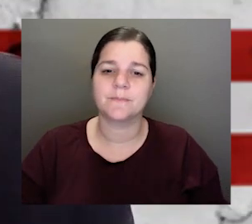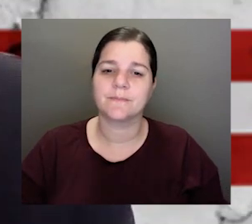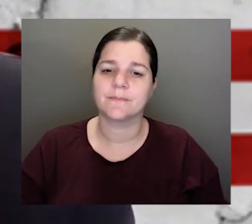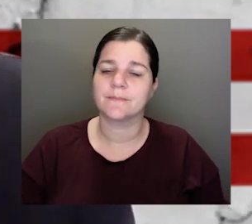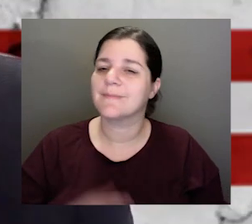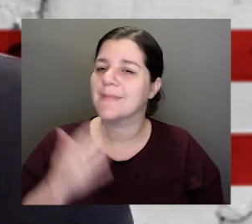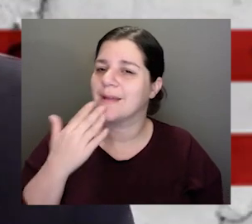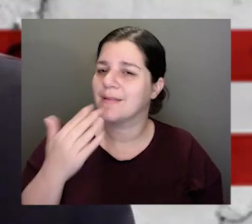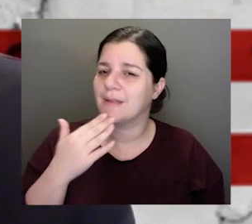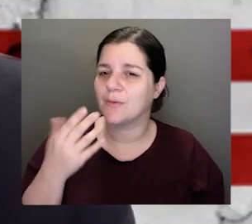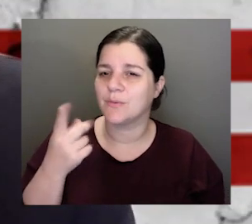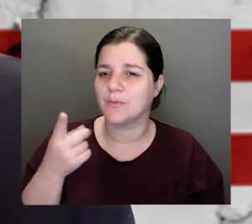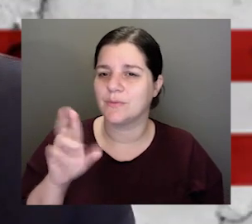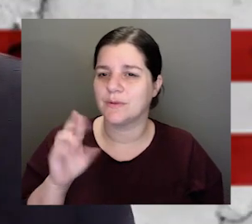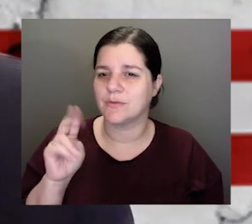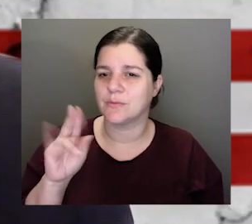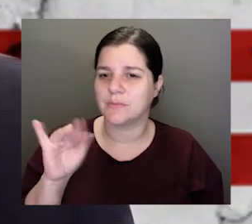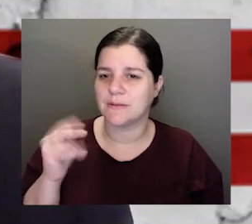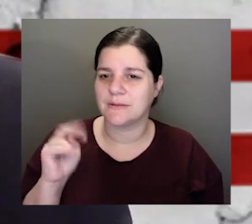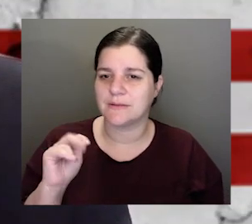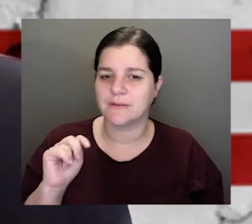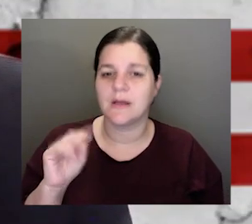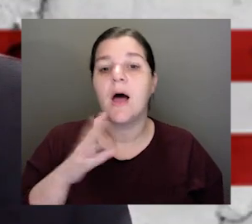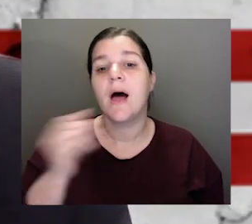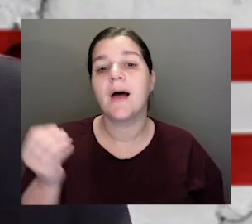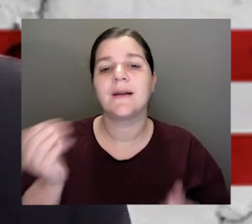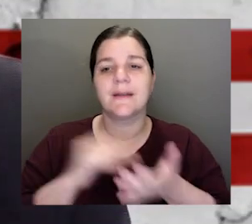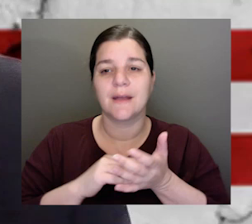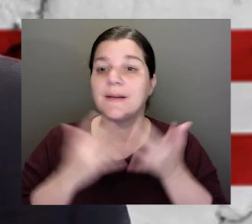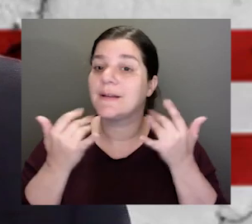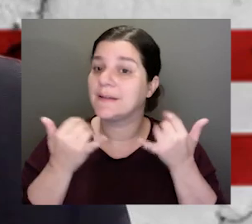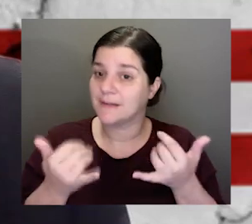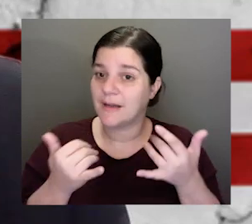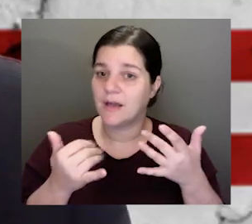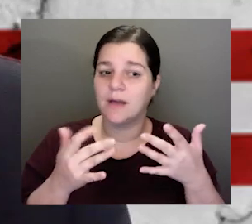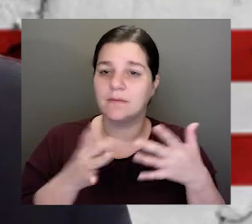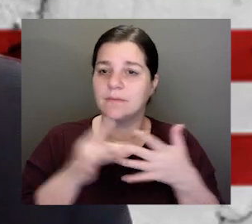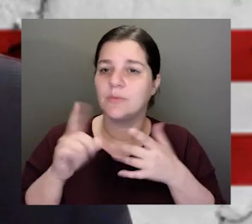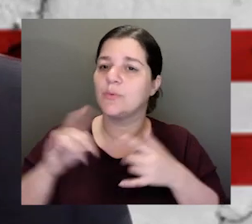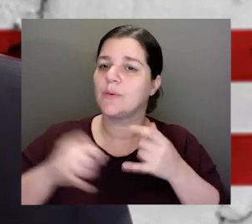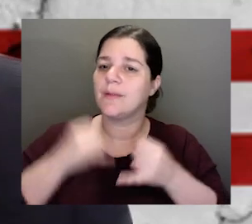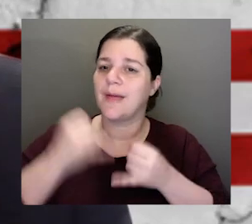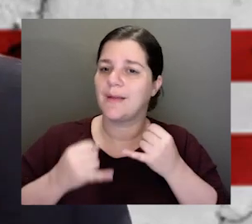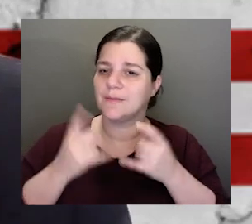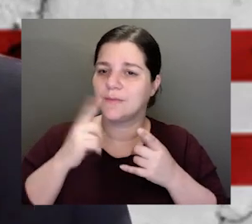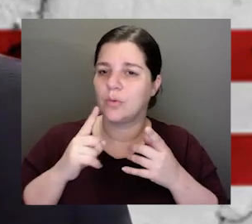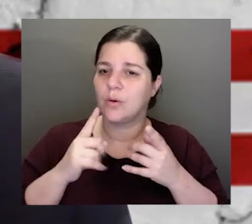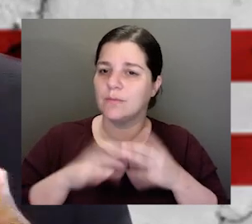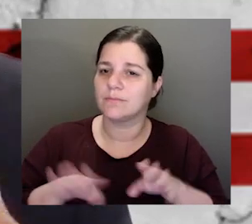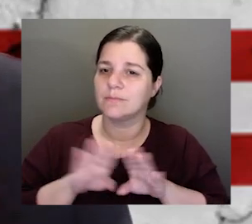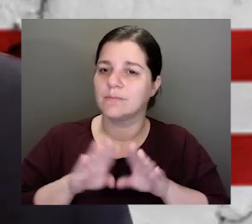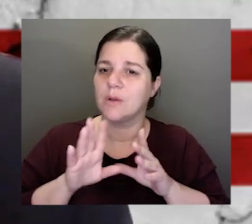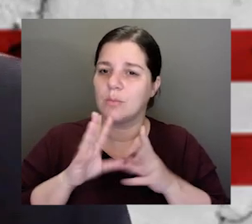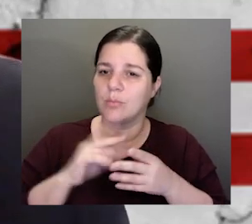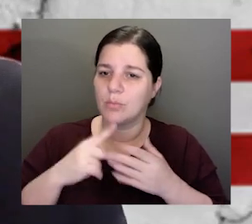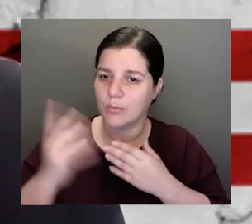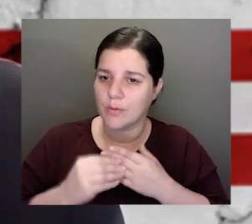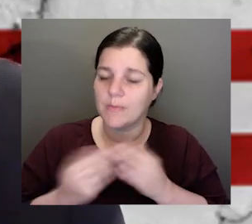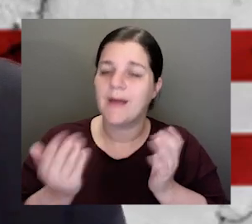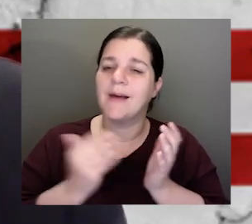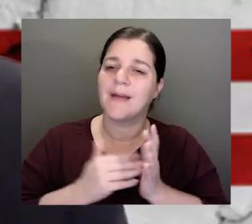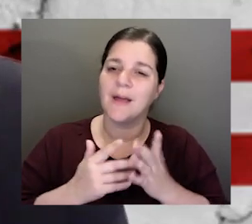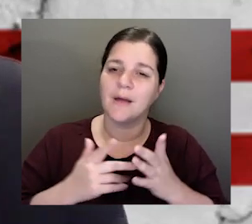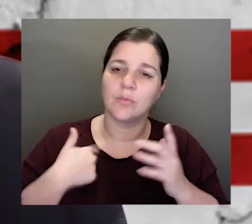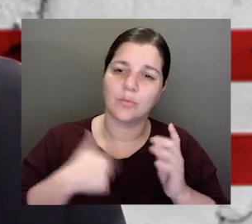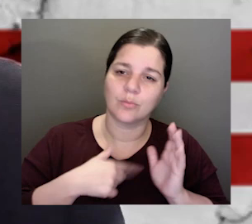Thank you, Dr. Mussington. And this now brings us to the end of this program. Again, on behalf of us here at CISA, we truly